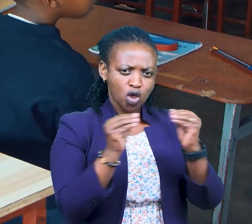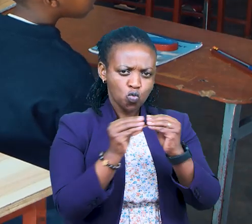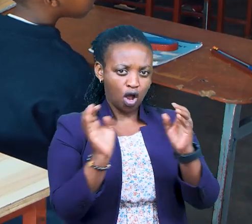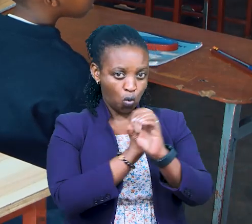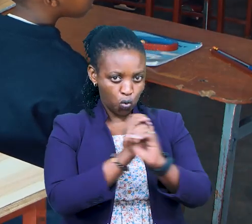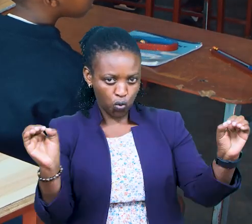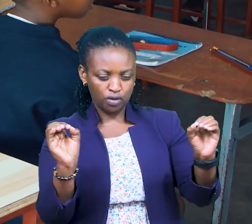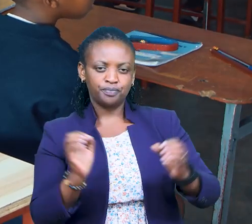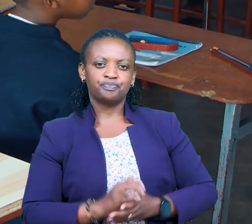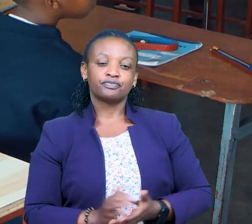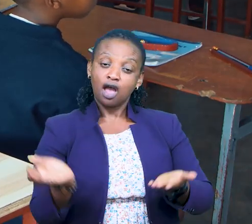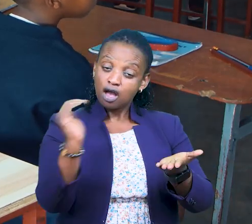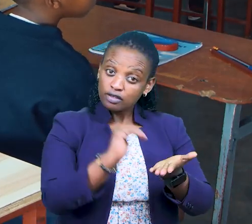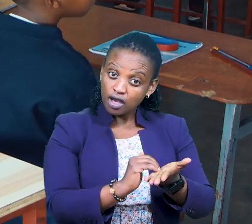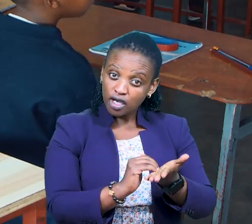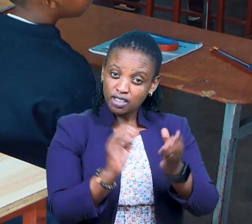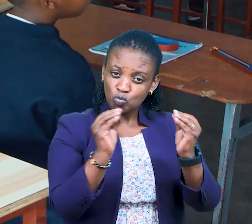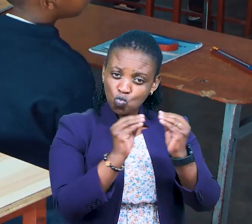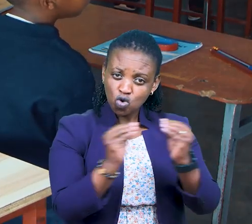Non-magnetic materials.